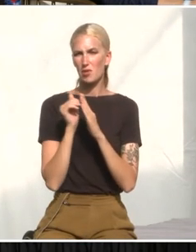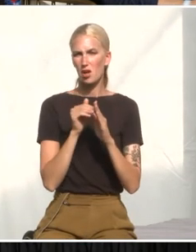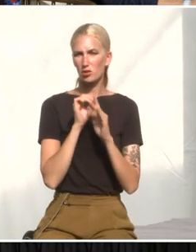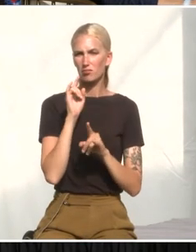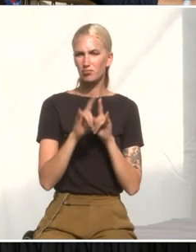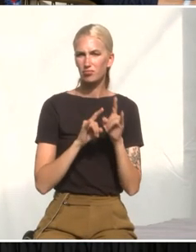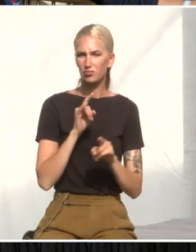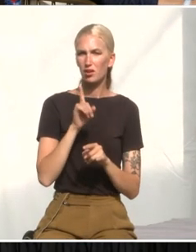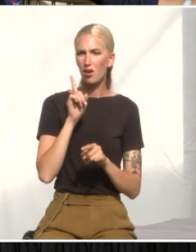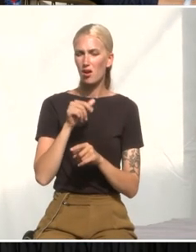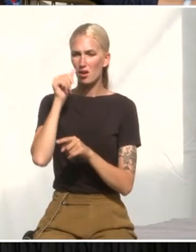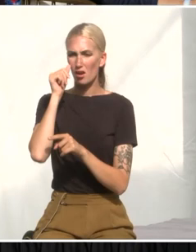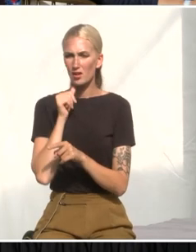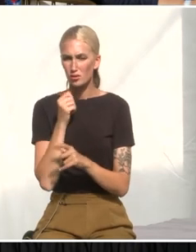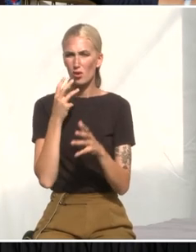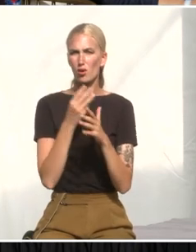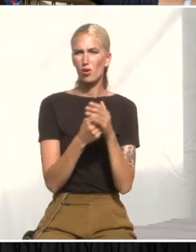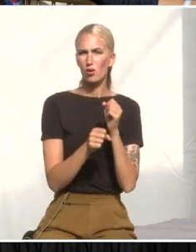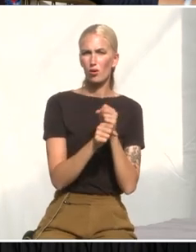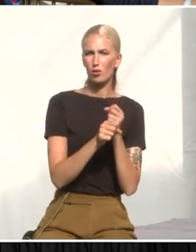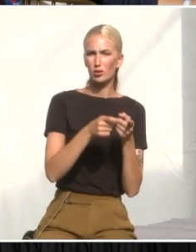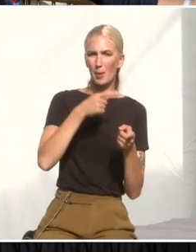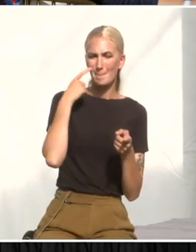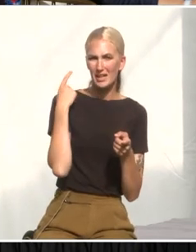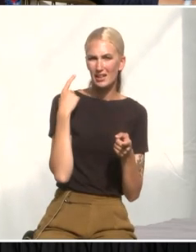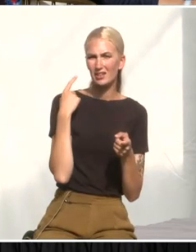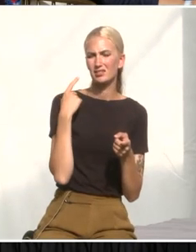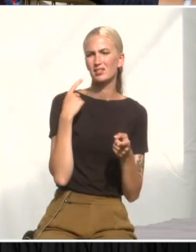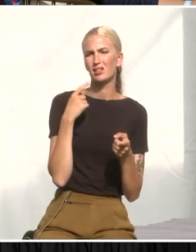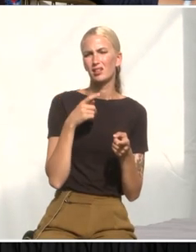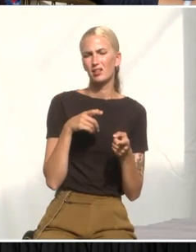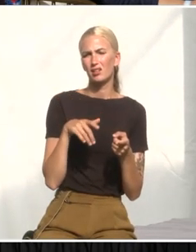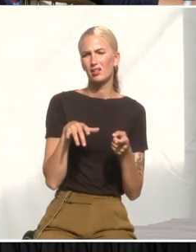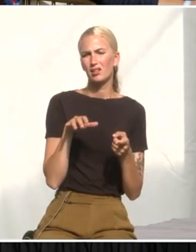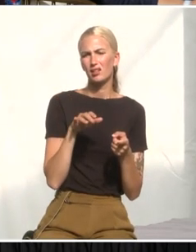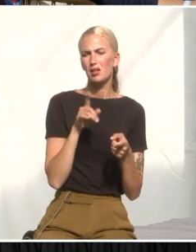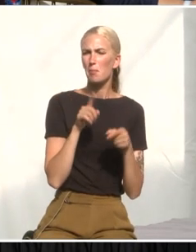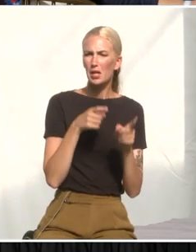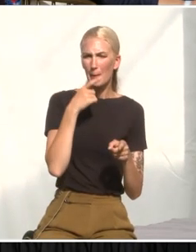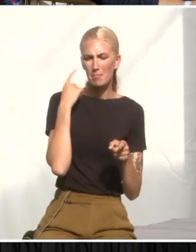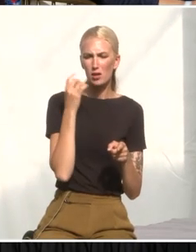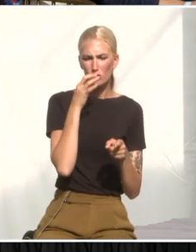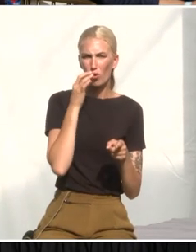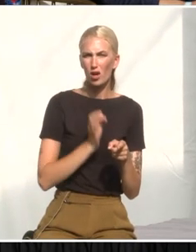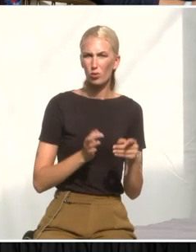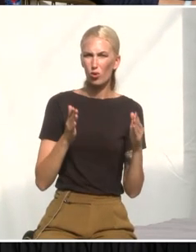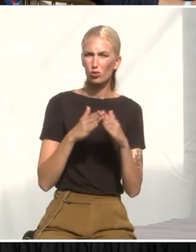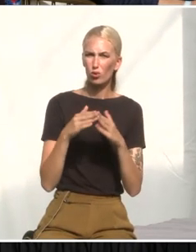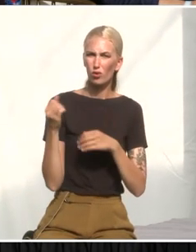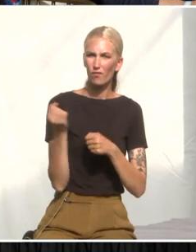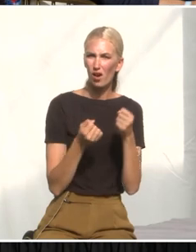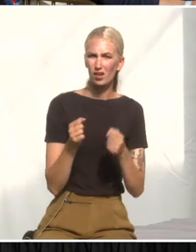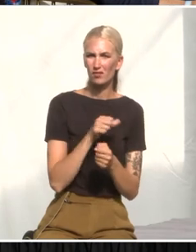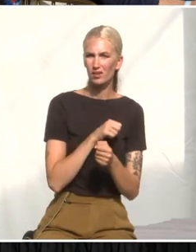men who perpetrate domestic violence, and we have been working with men who experience violence for decades. And